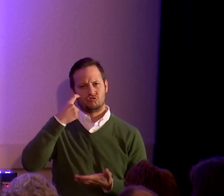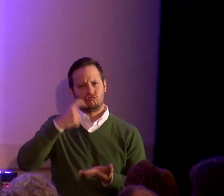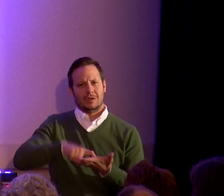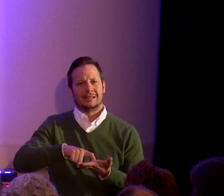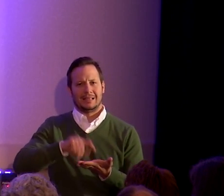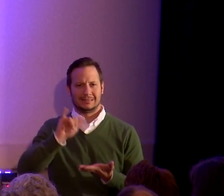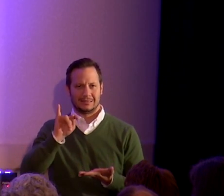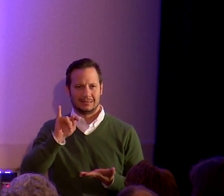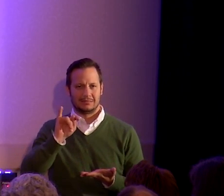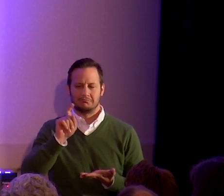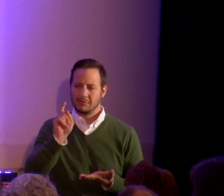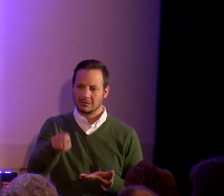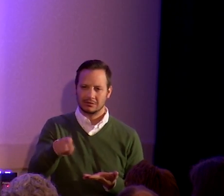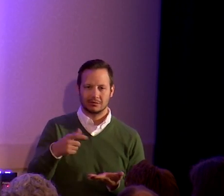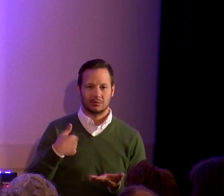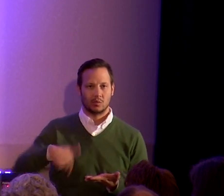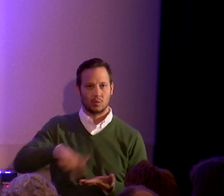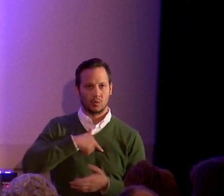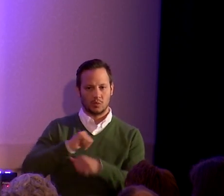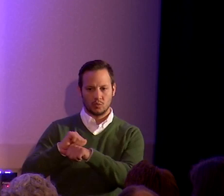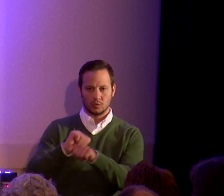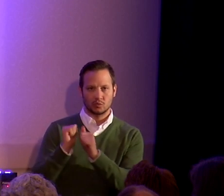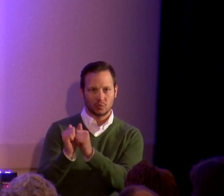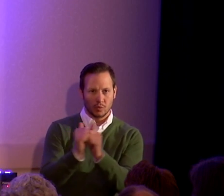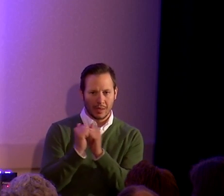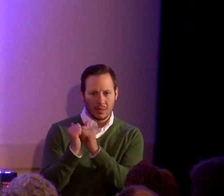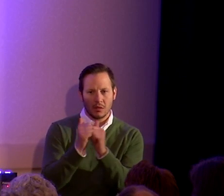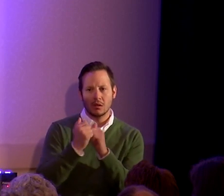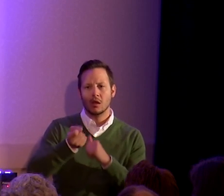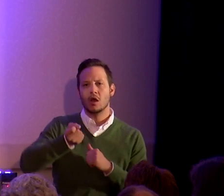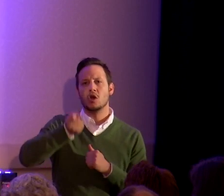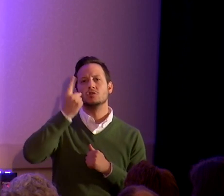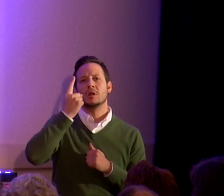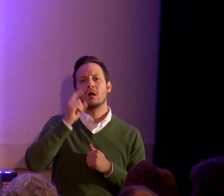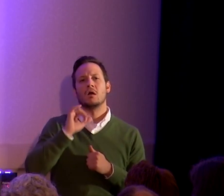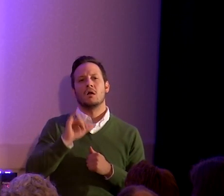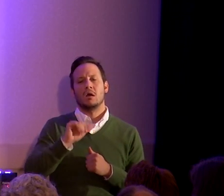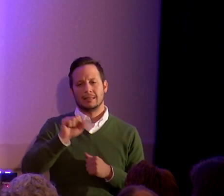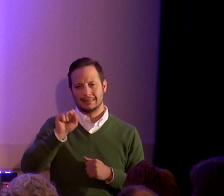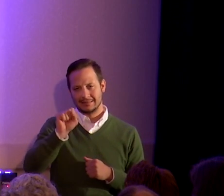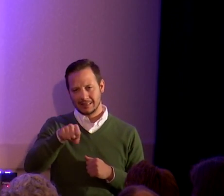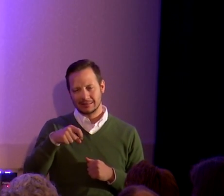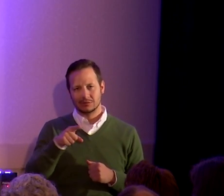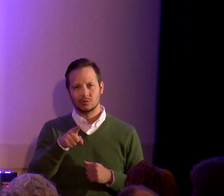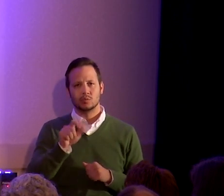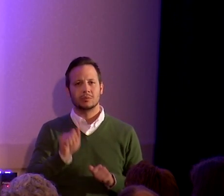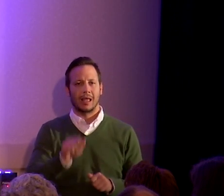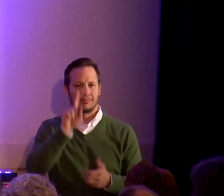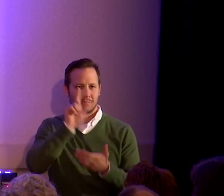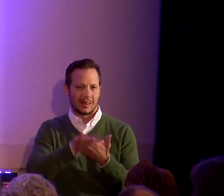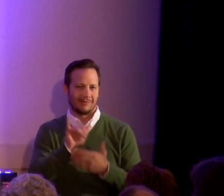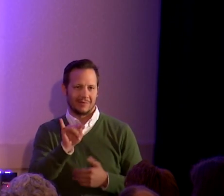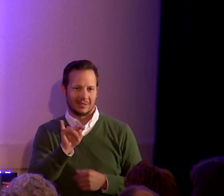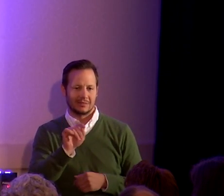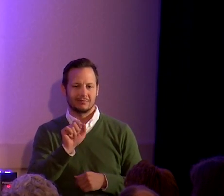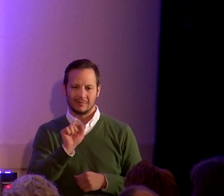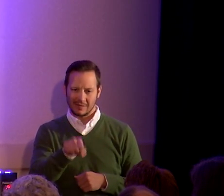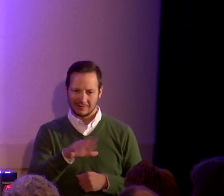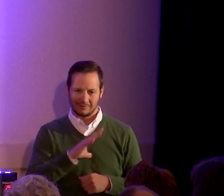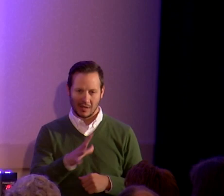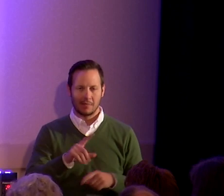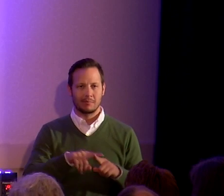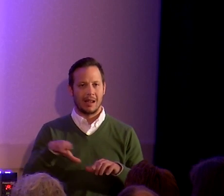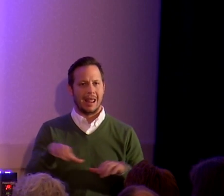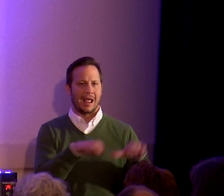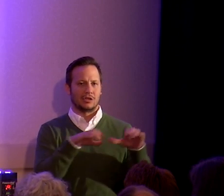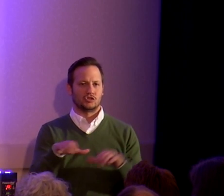to recognize that. It takes all of us working together to recognize that and understanding that, yes, you can believe what you want to believe, but it is your actions you will be judged